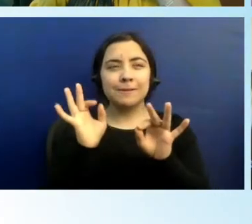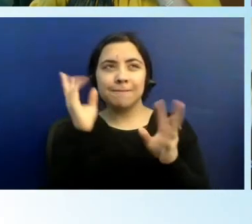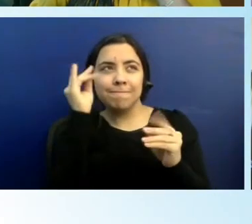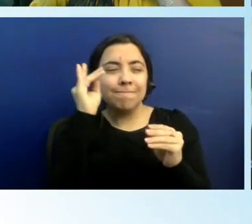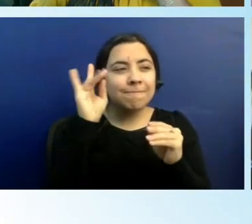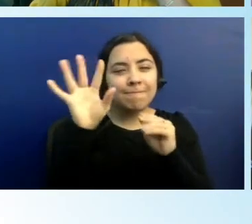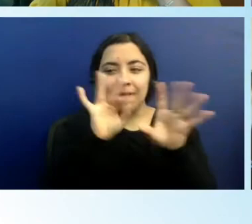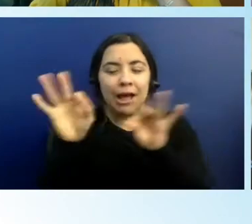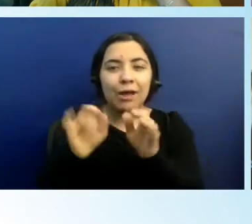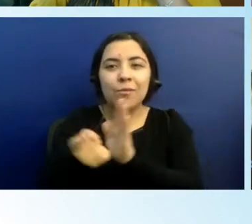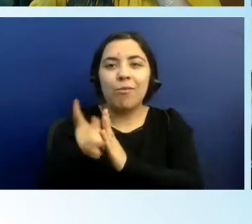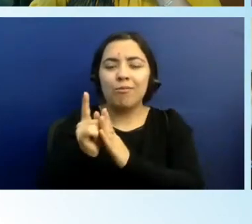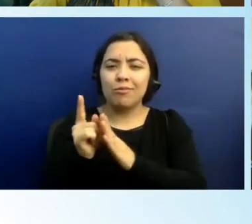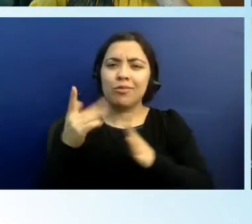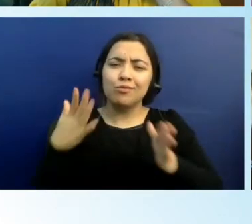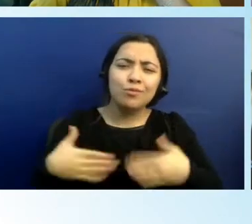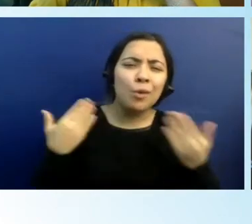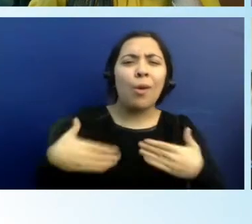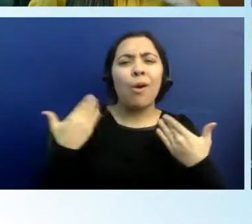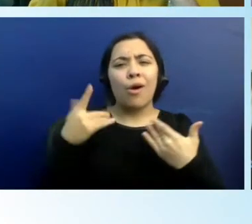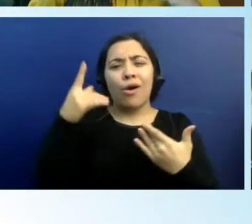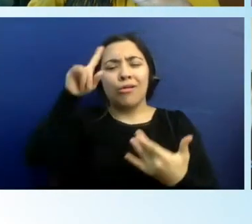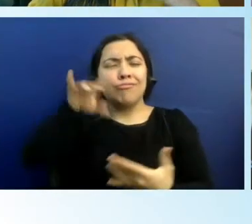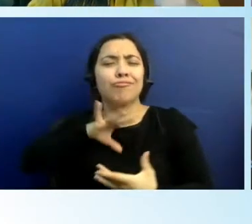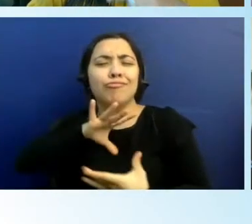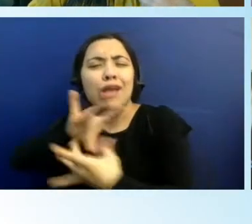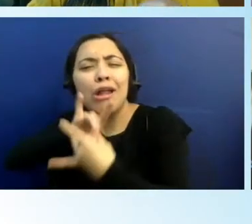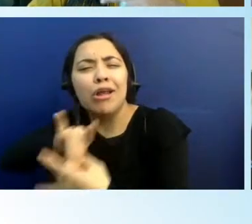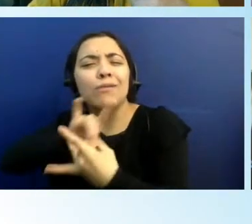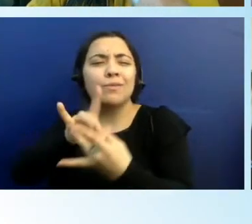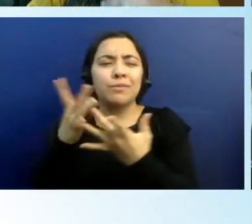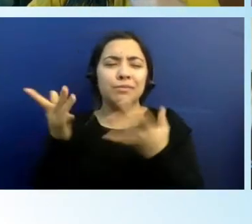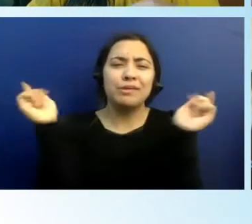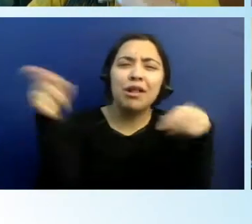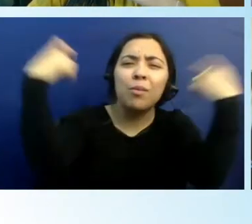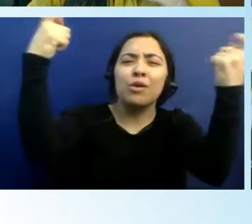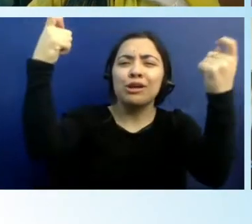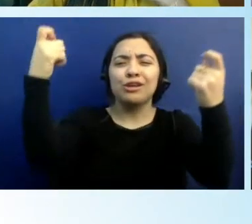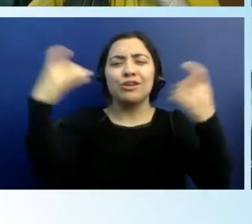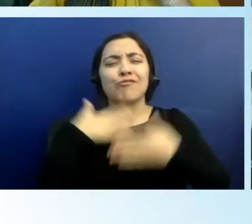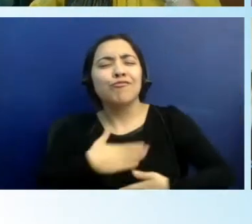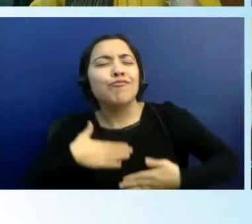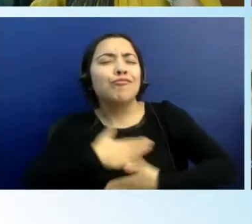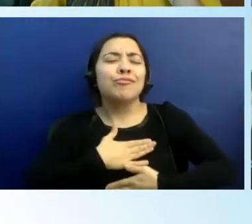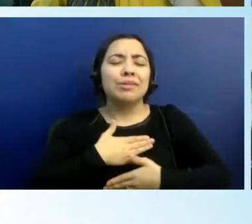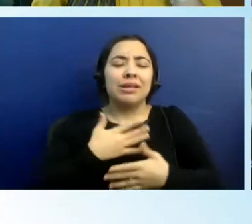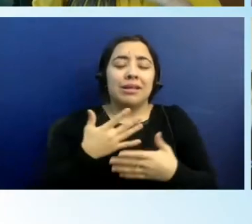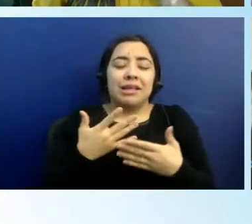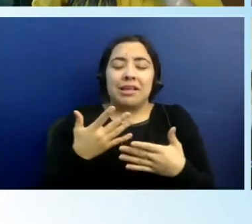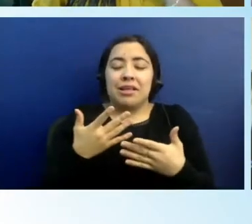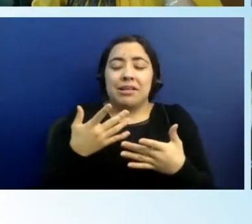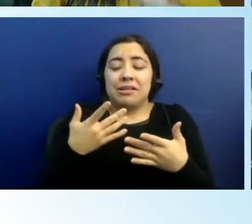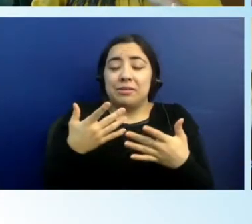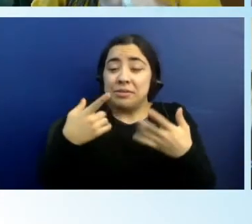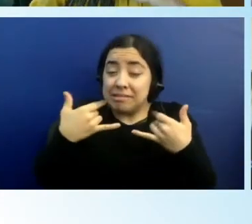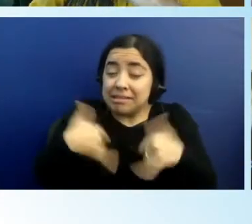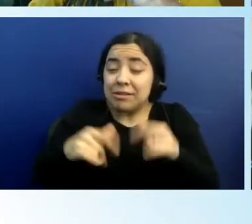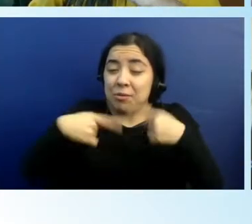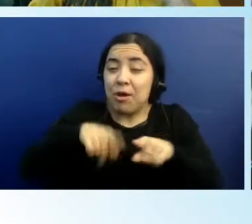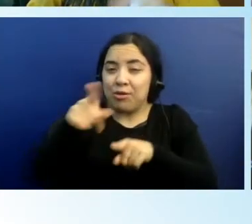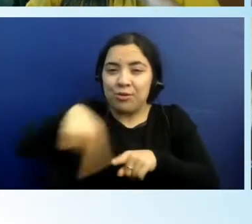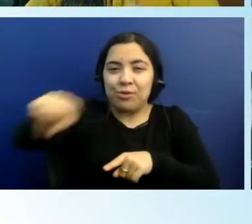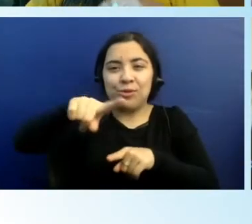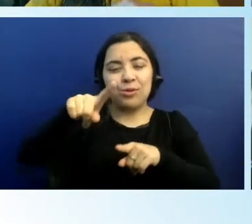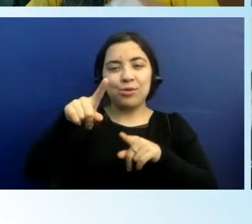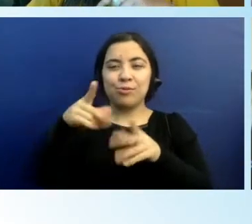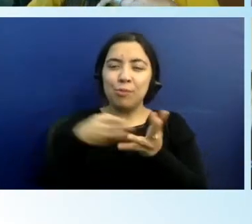joy, moments of connection, moments of celebration, even as you weather through this big and important work. And so I really love this last question